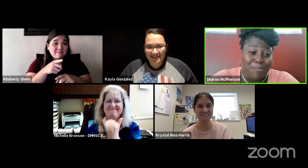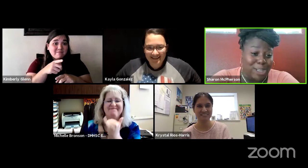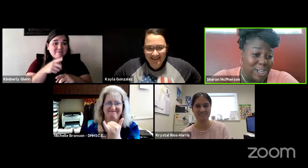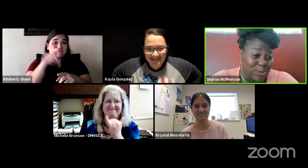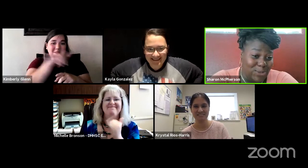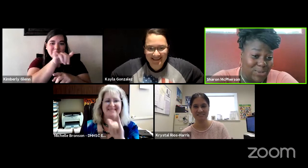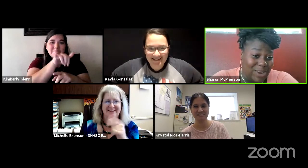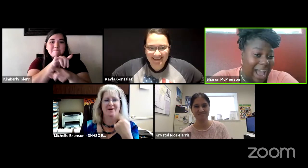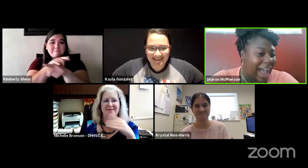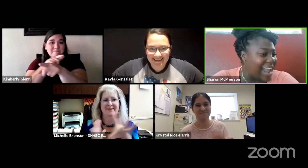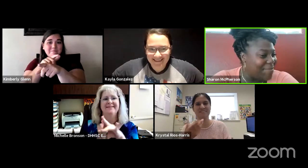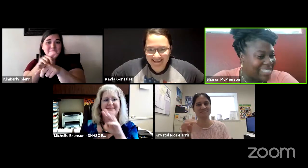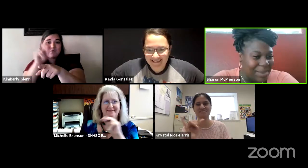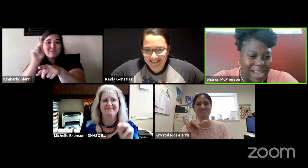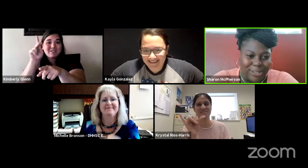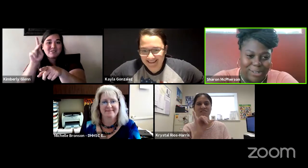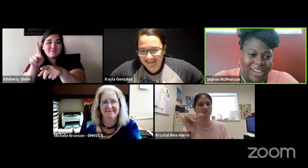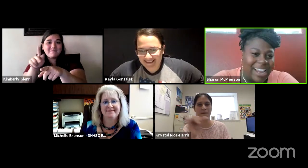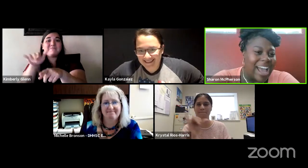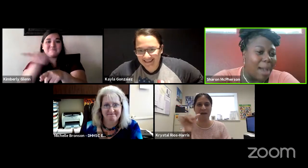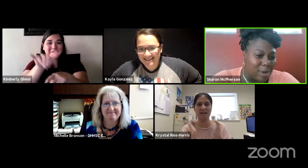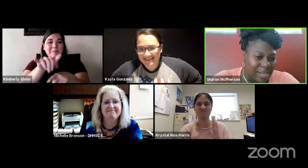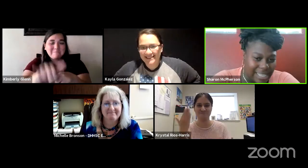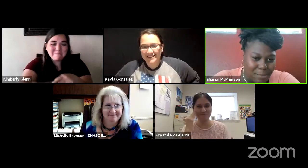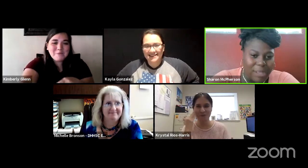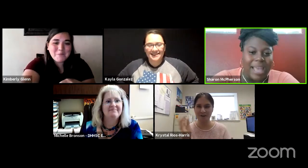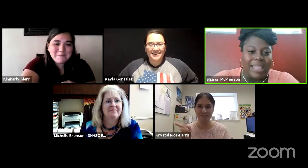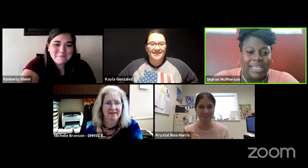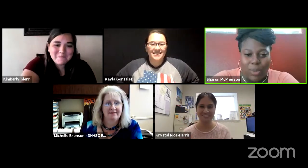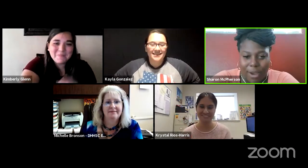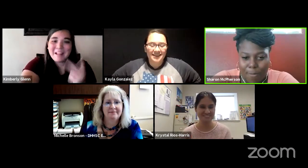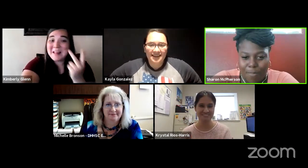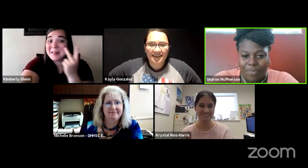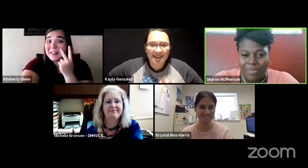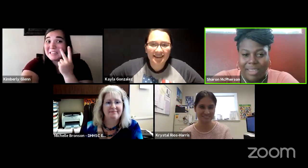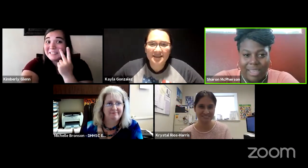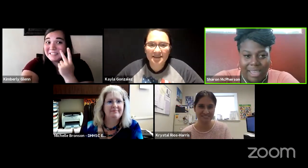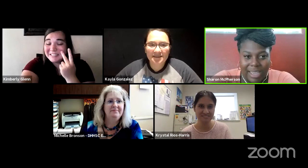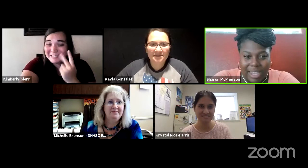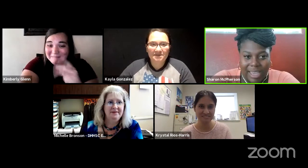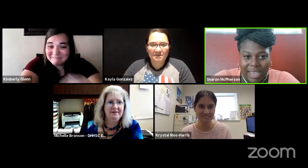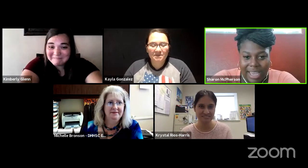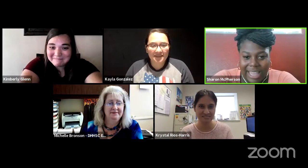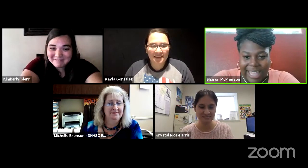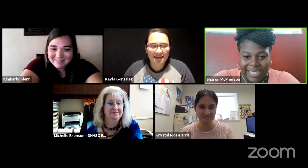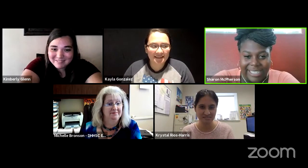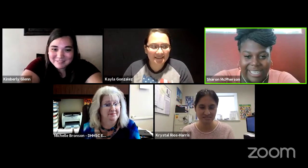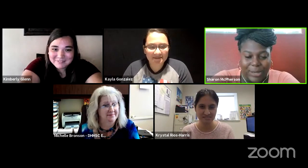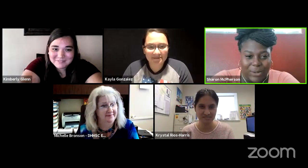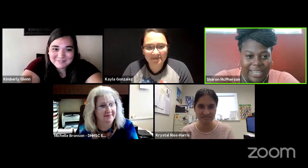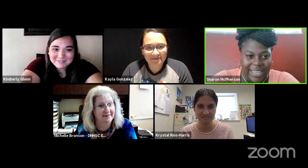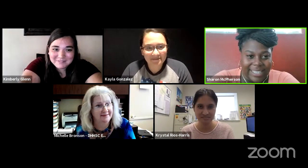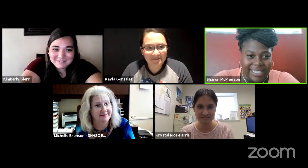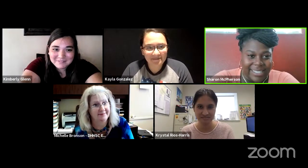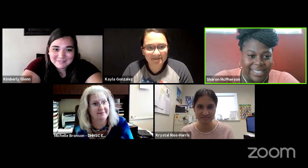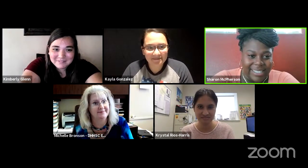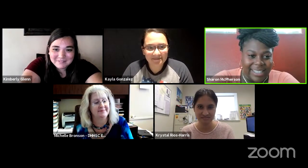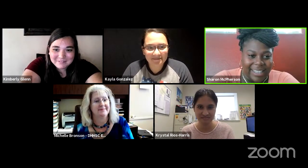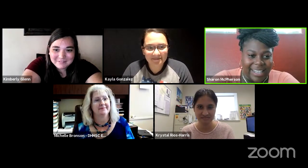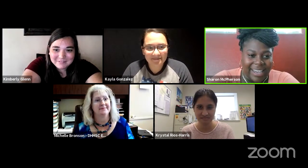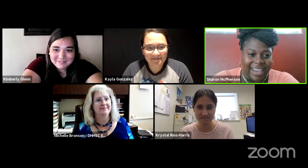Okay, Michelle, I have the same answer. I'm going to say Marlee Matlin as well. Let's see who it